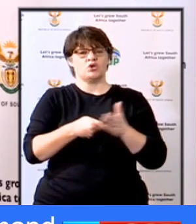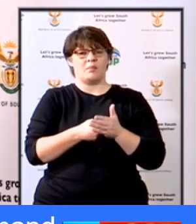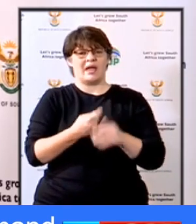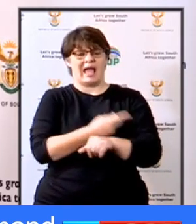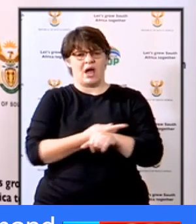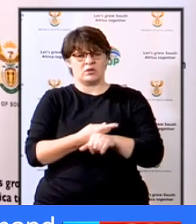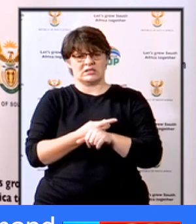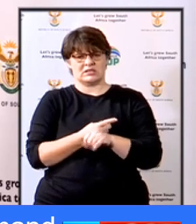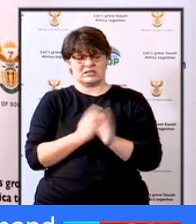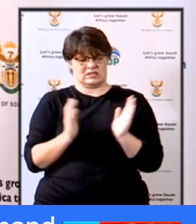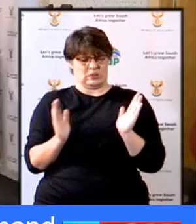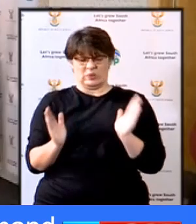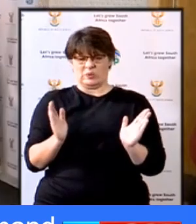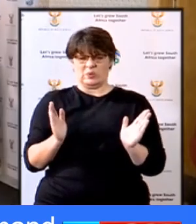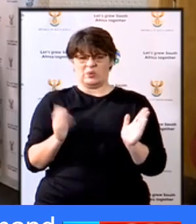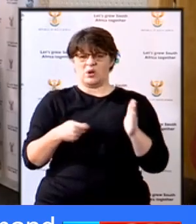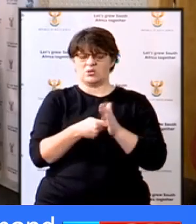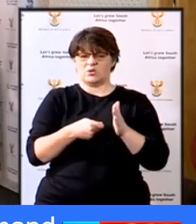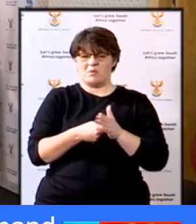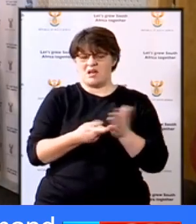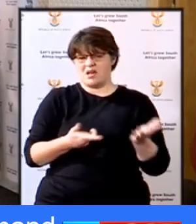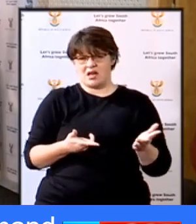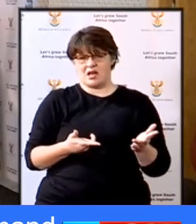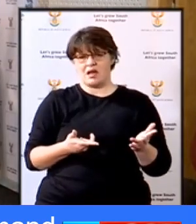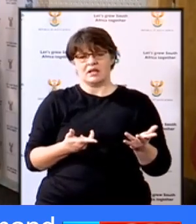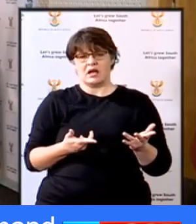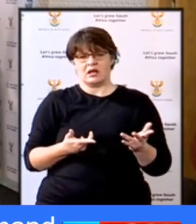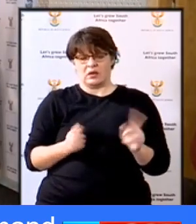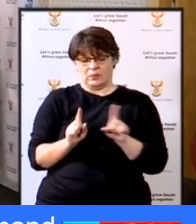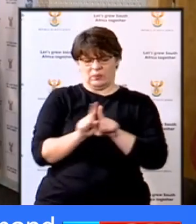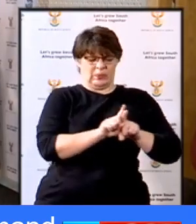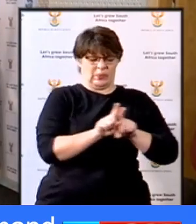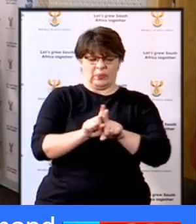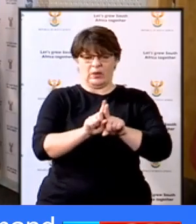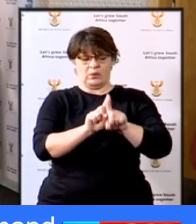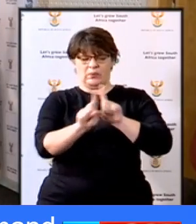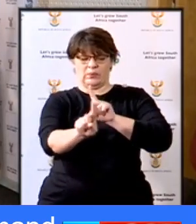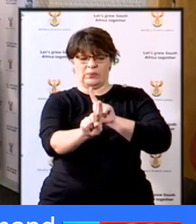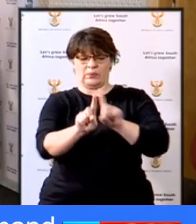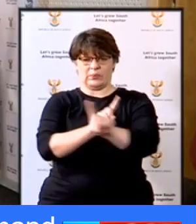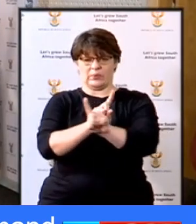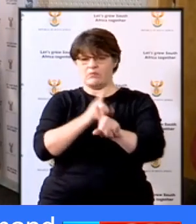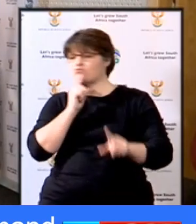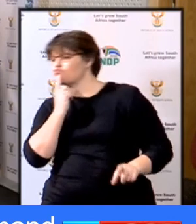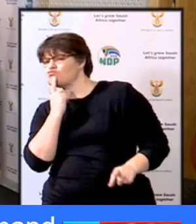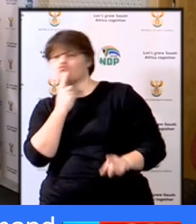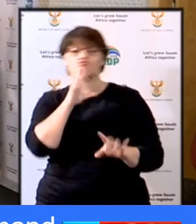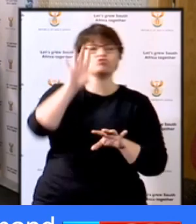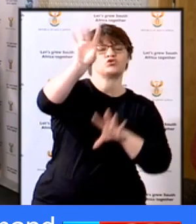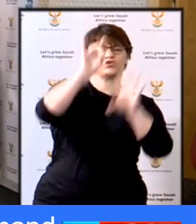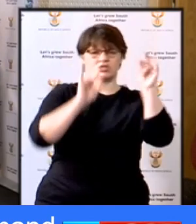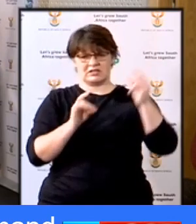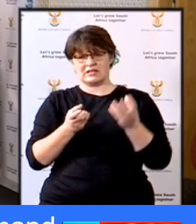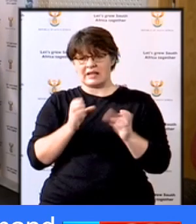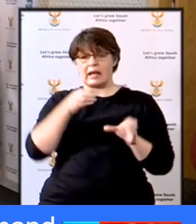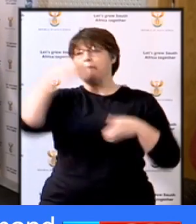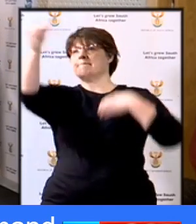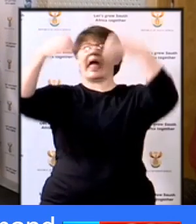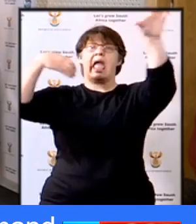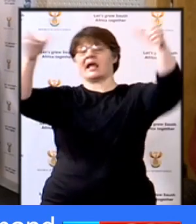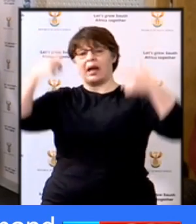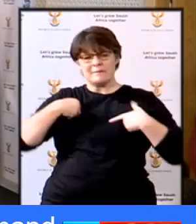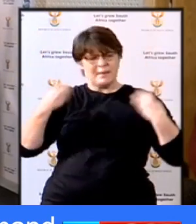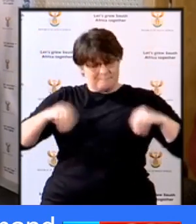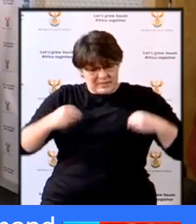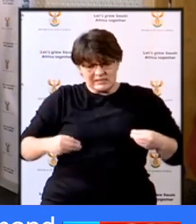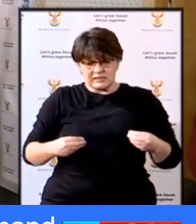close to each other in supermarkets. People come close to each other while passing and choosing groceries. Even packers are busy while people